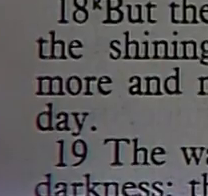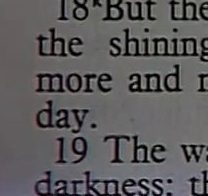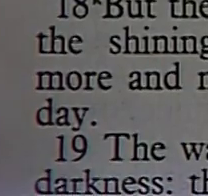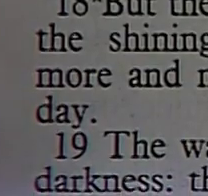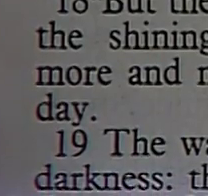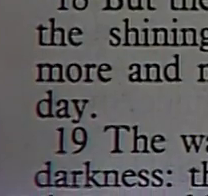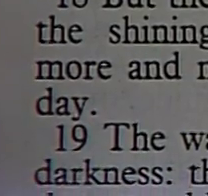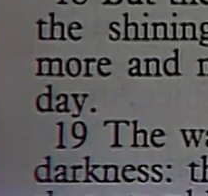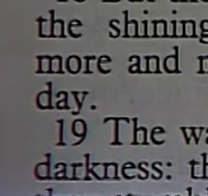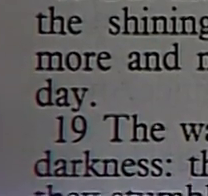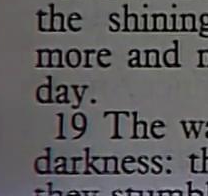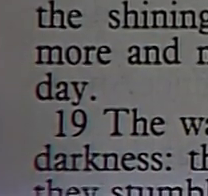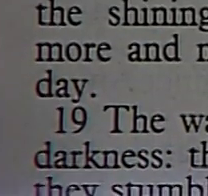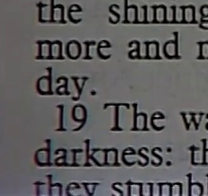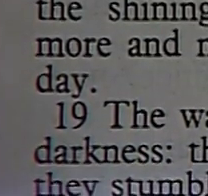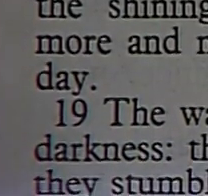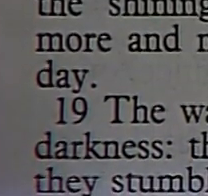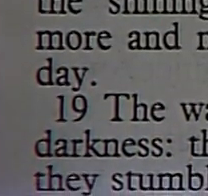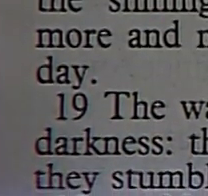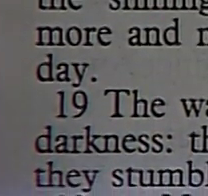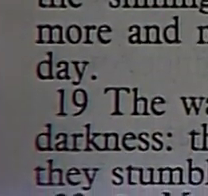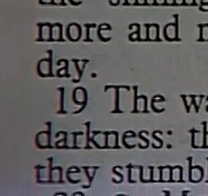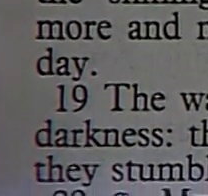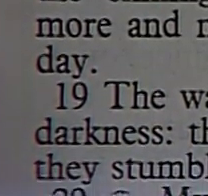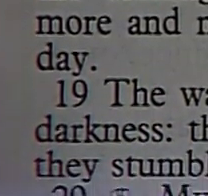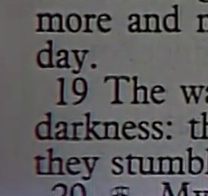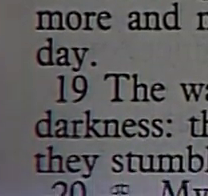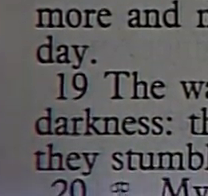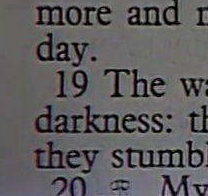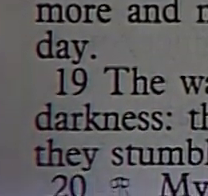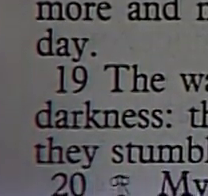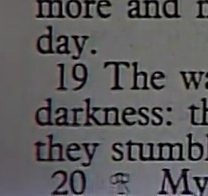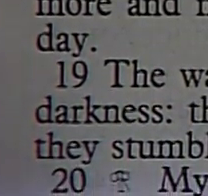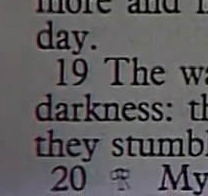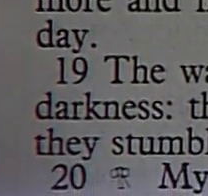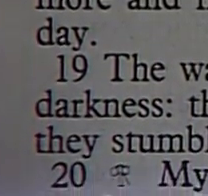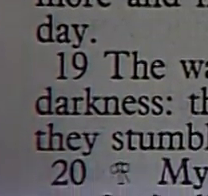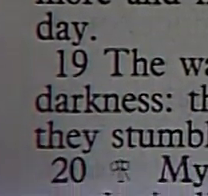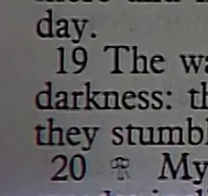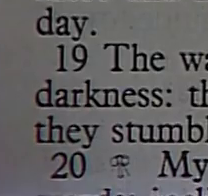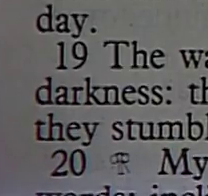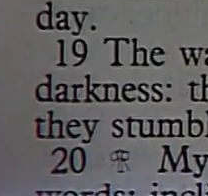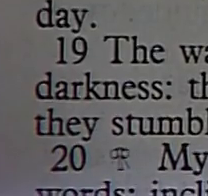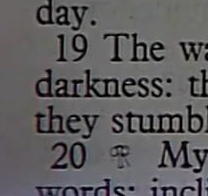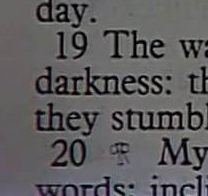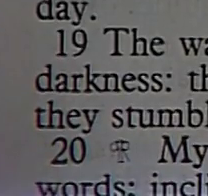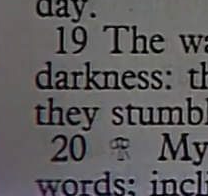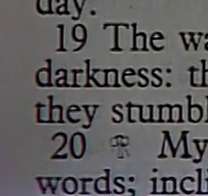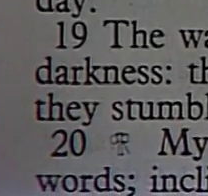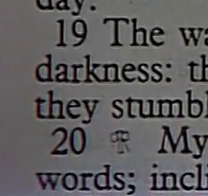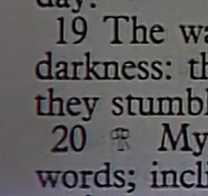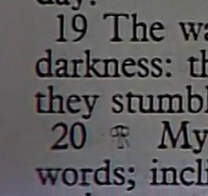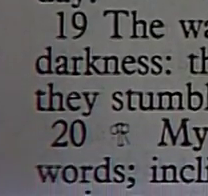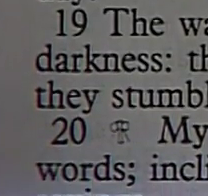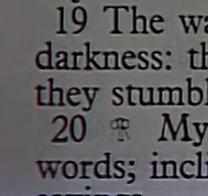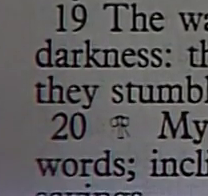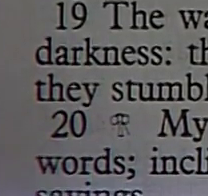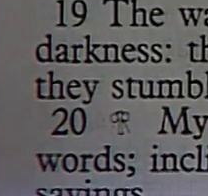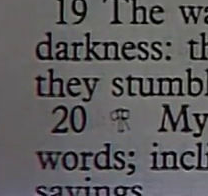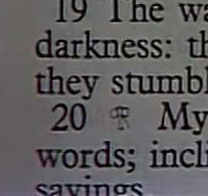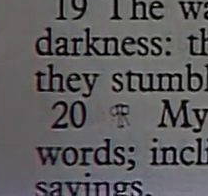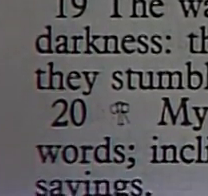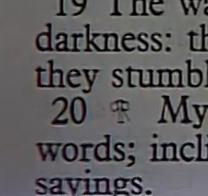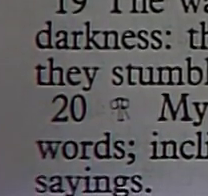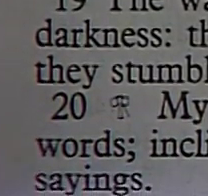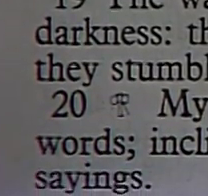cause some to fall. For they eat the bread of wickedness and drink the wine of violence. But the path of the just